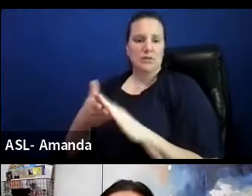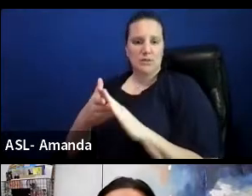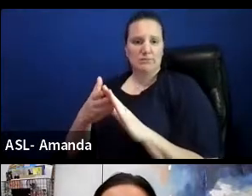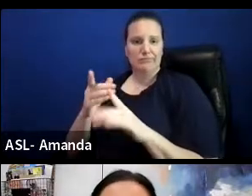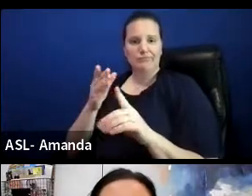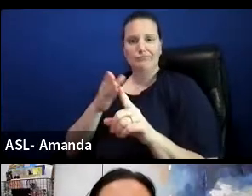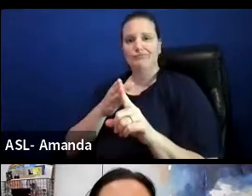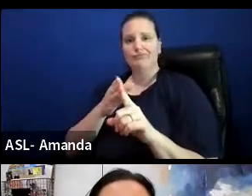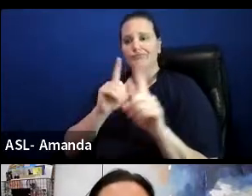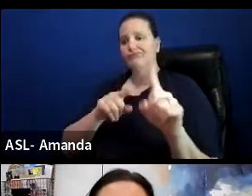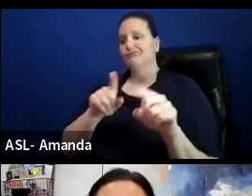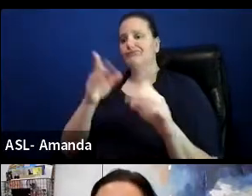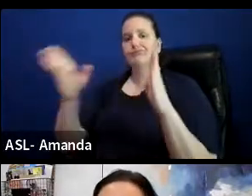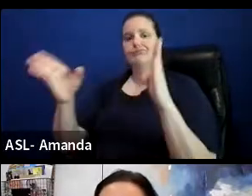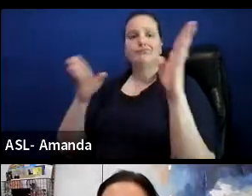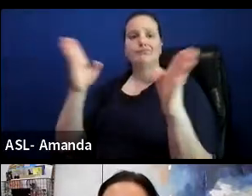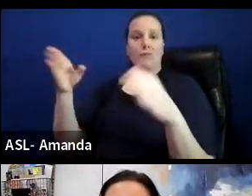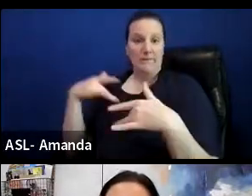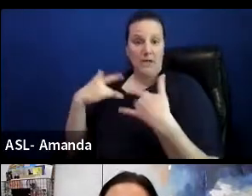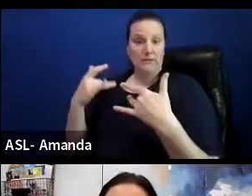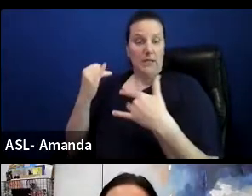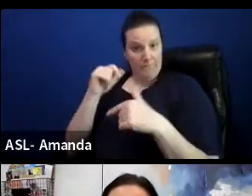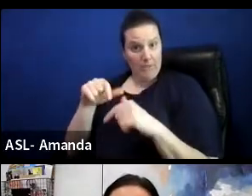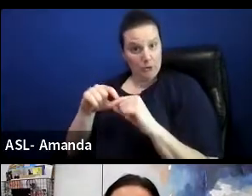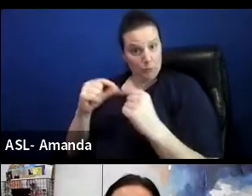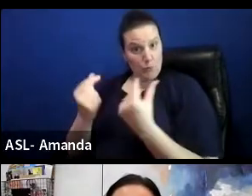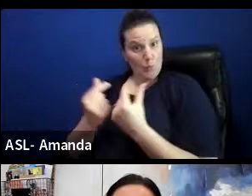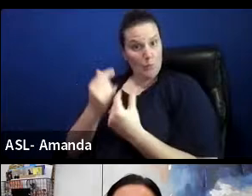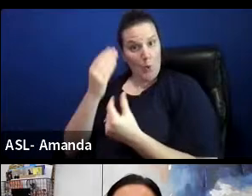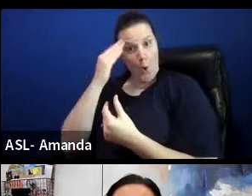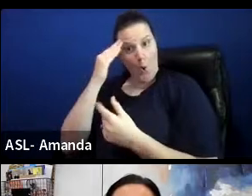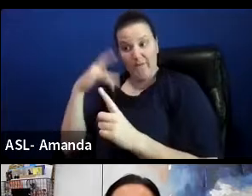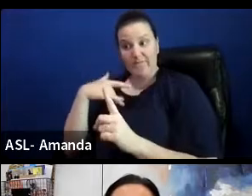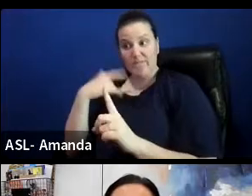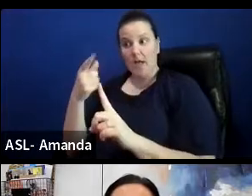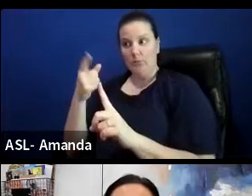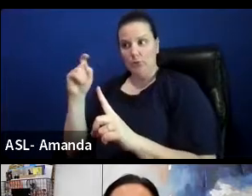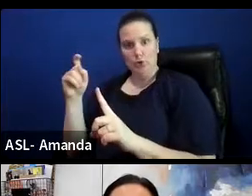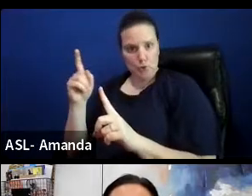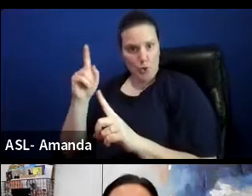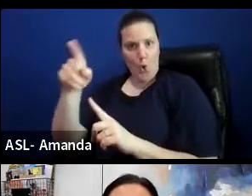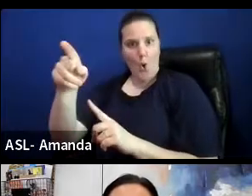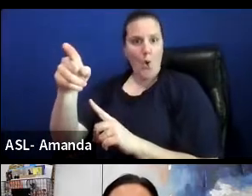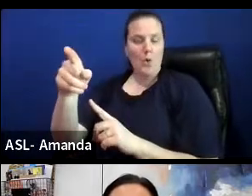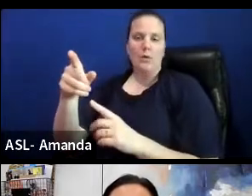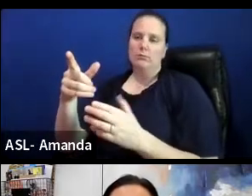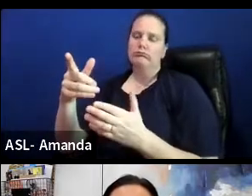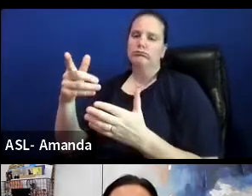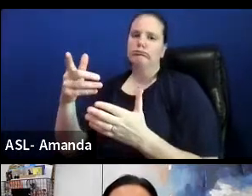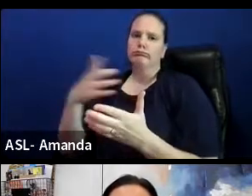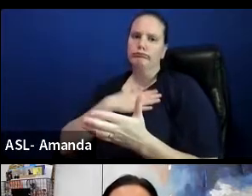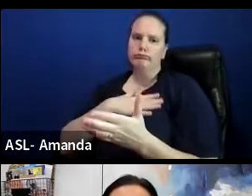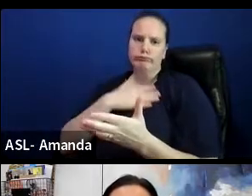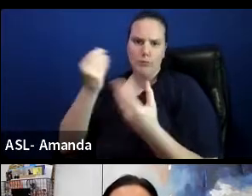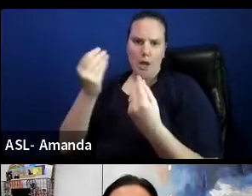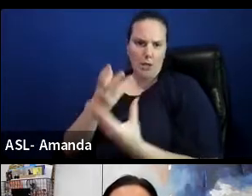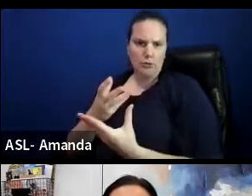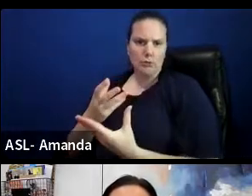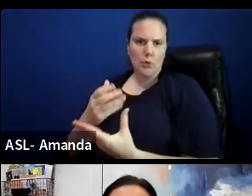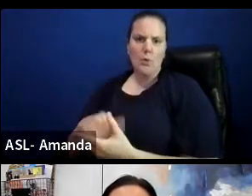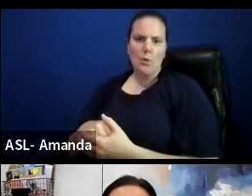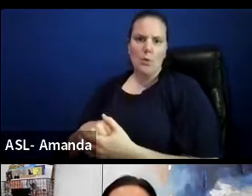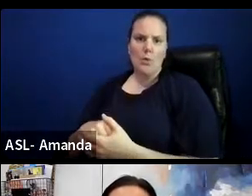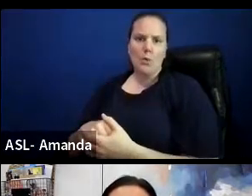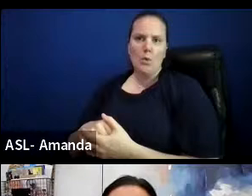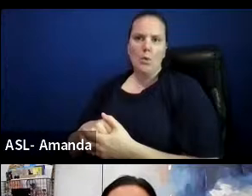events. So once again, if this group knows of any event that we should be at, please let us know.